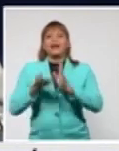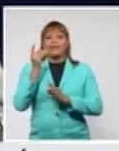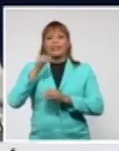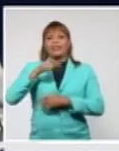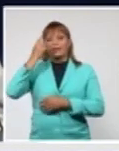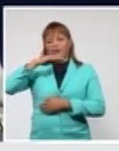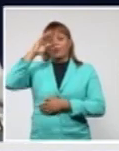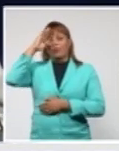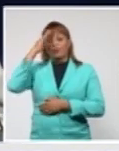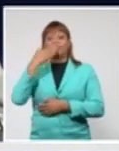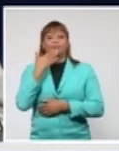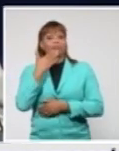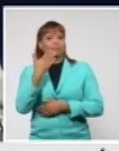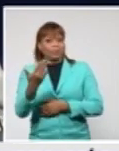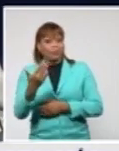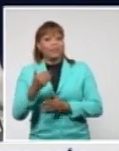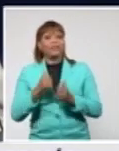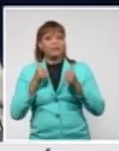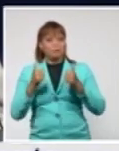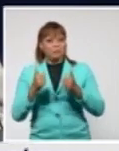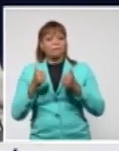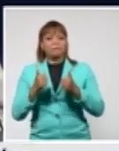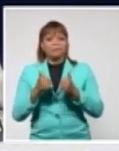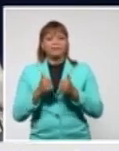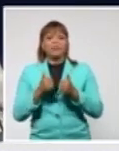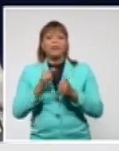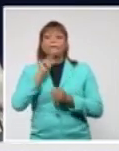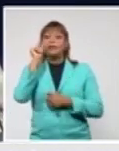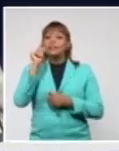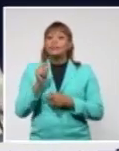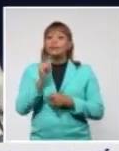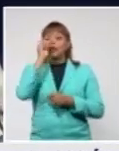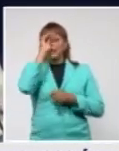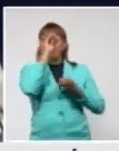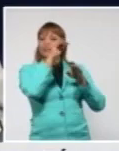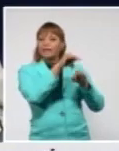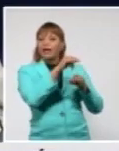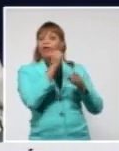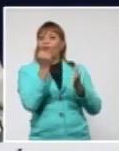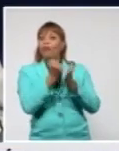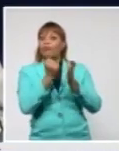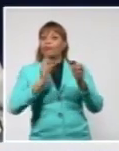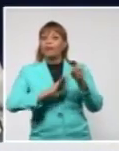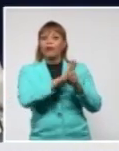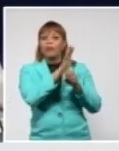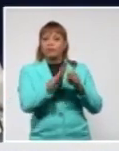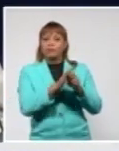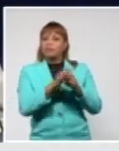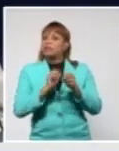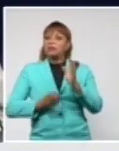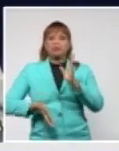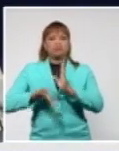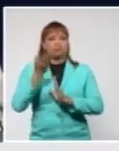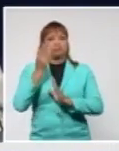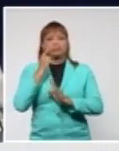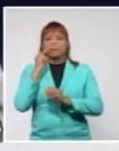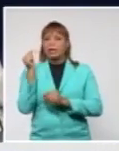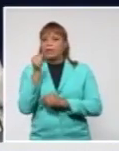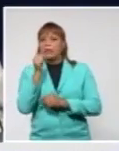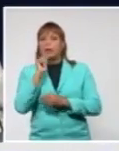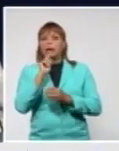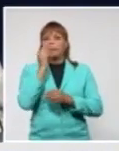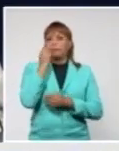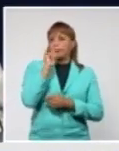yesterday. 24 people were discharged from hospital in Havana, 1 in Matanzas, 14 in